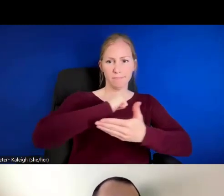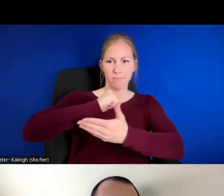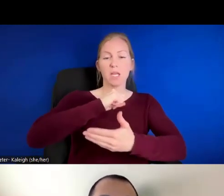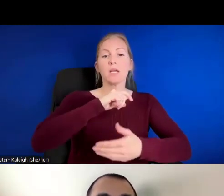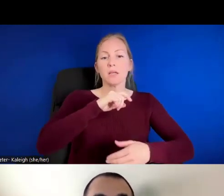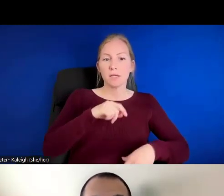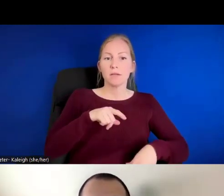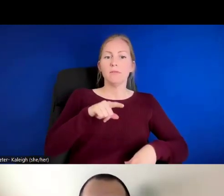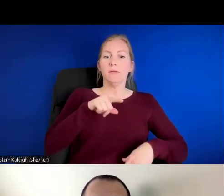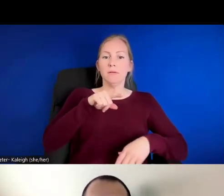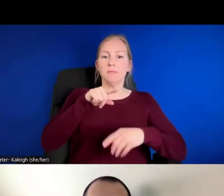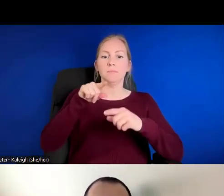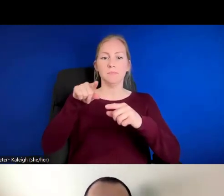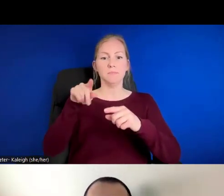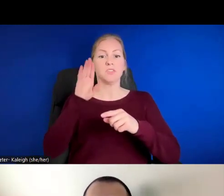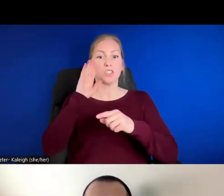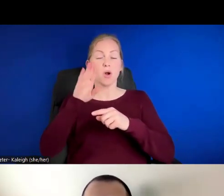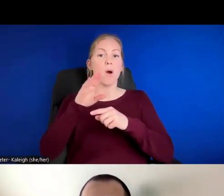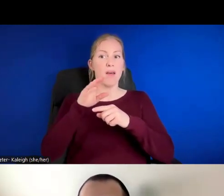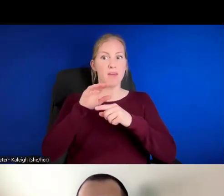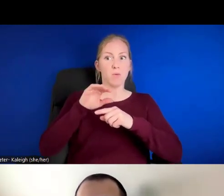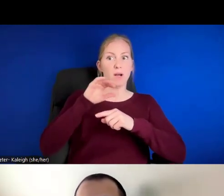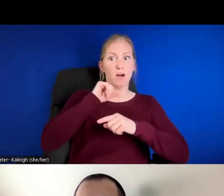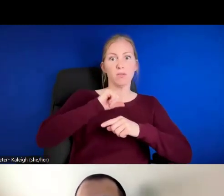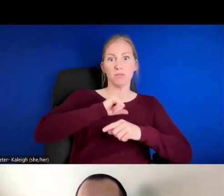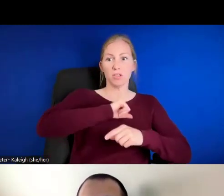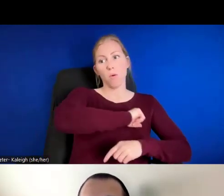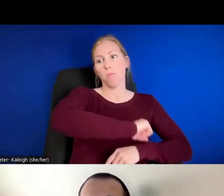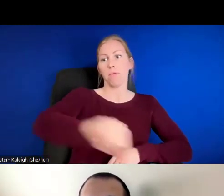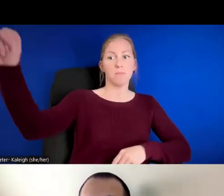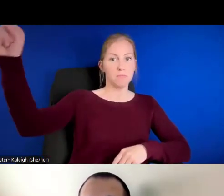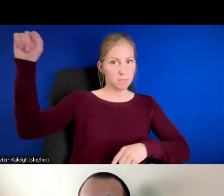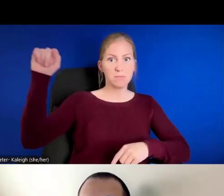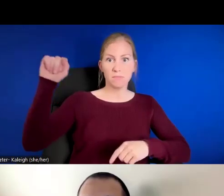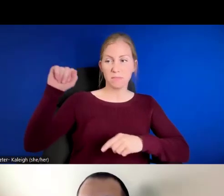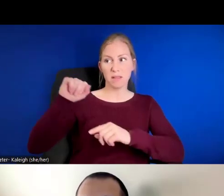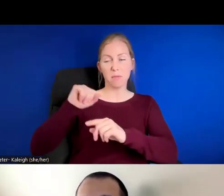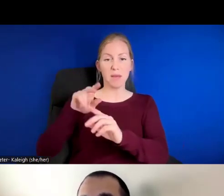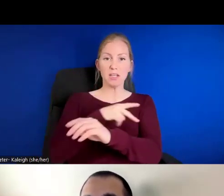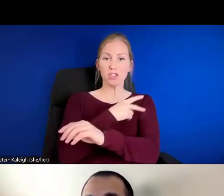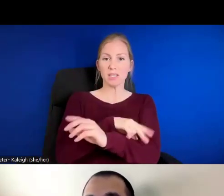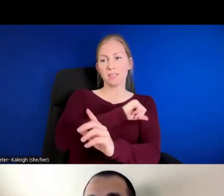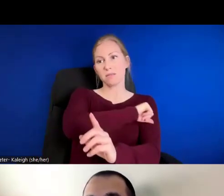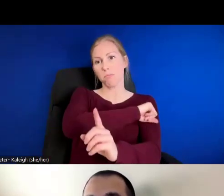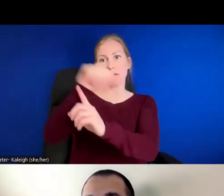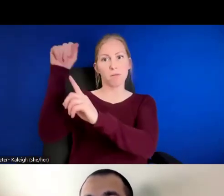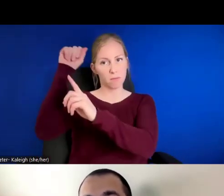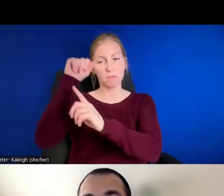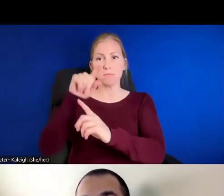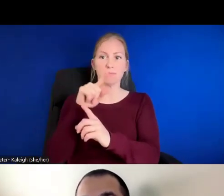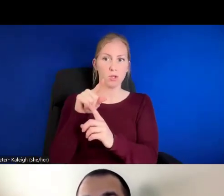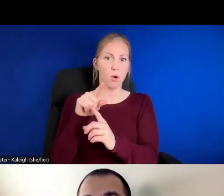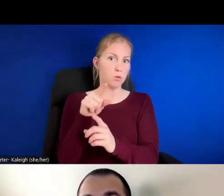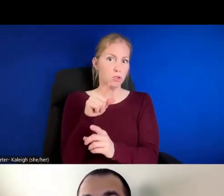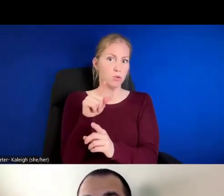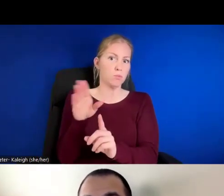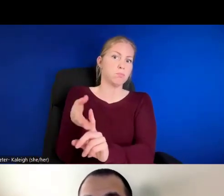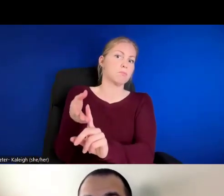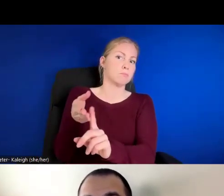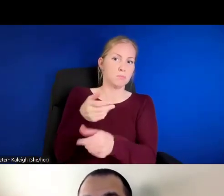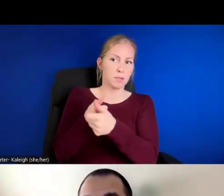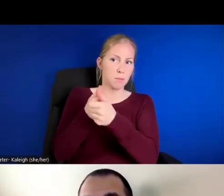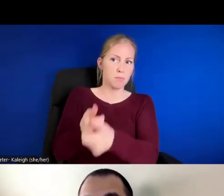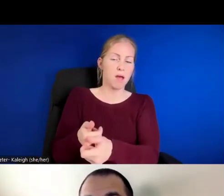or push them onto their bed to gain compliance. These altercations